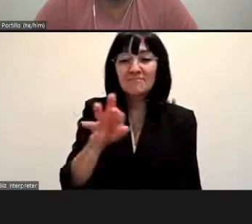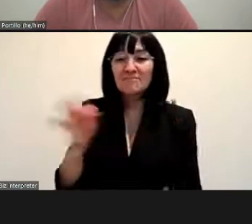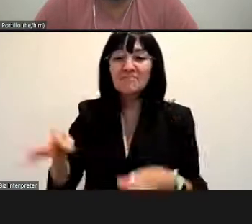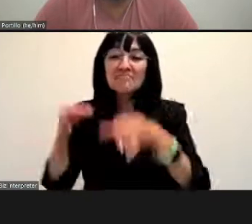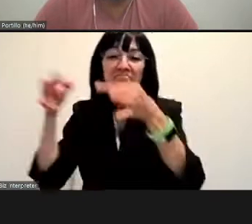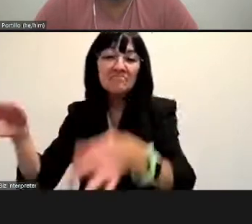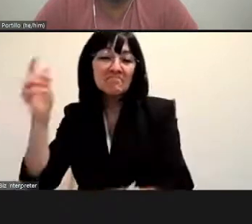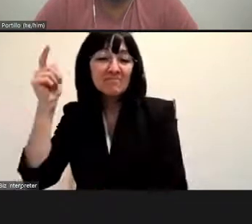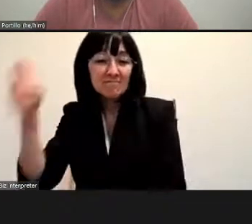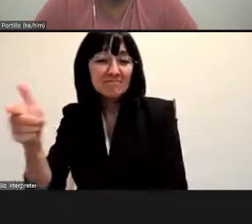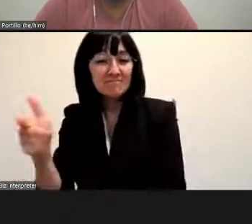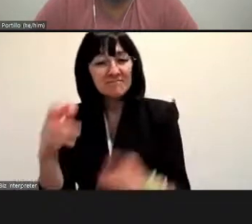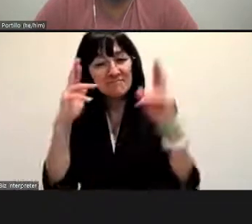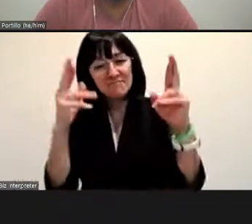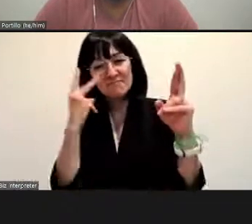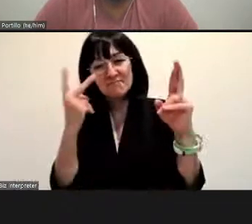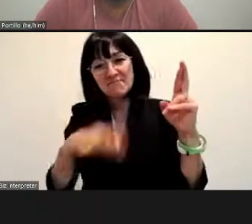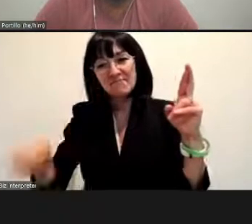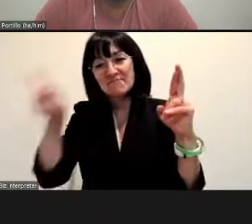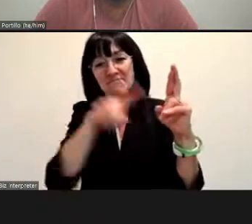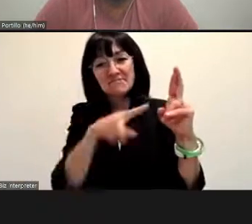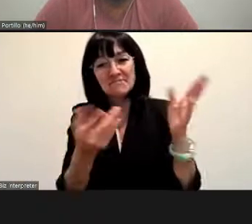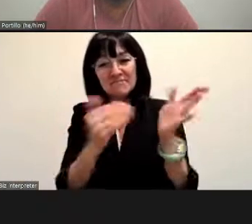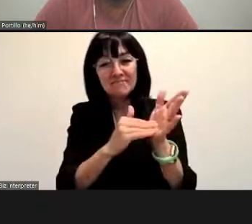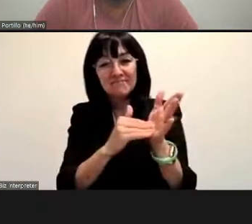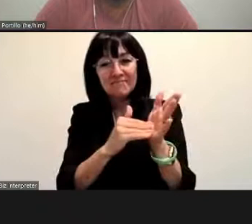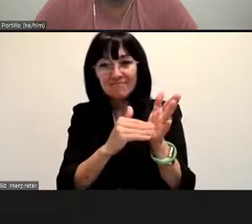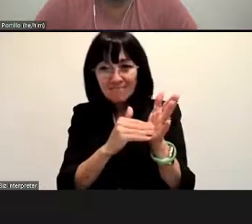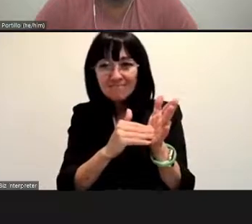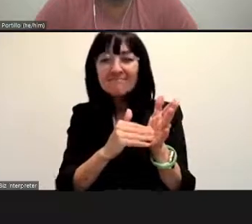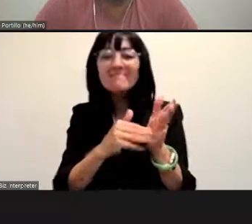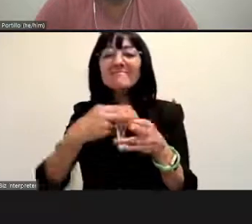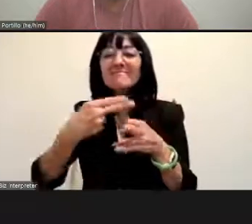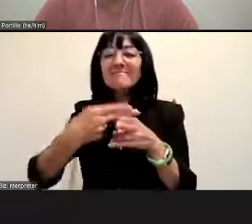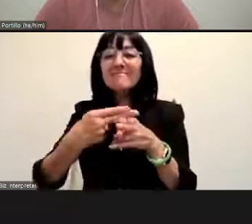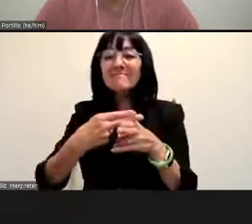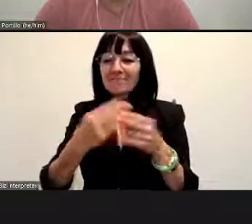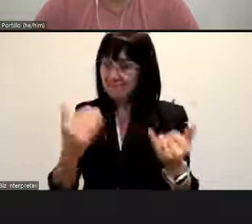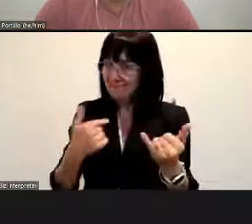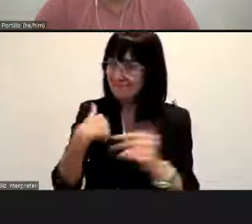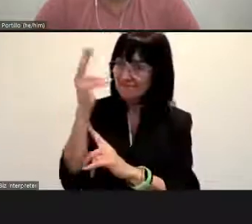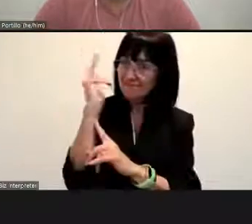soon. And look, I'm 3 minutes early, Kate. So